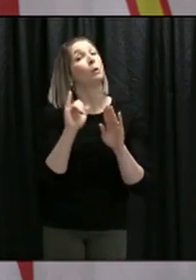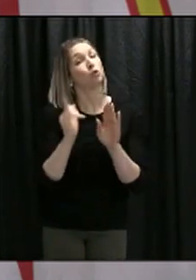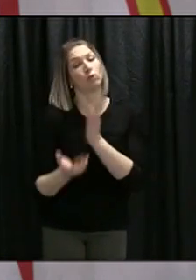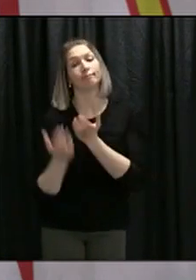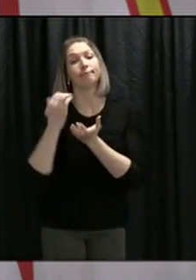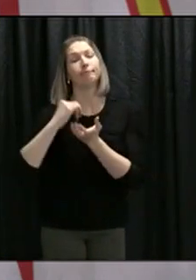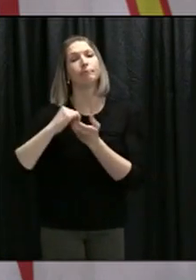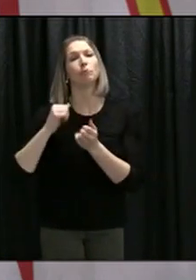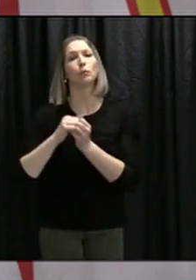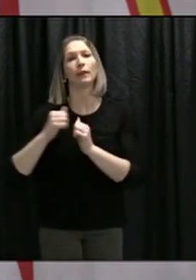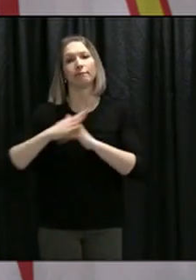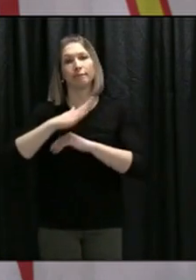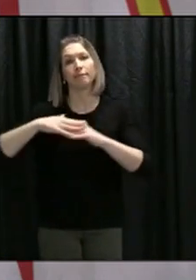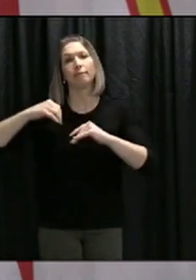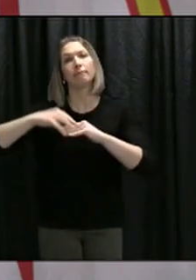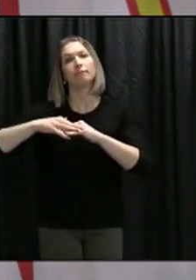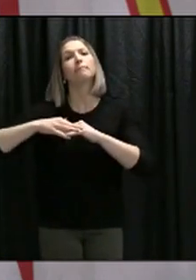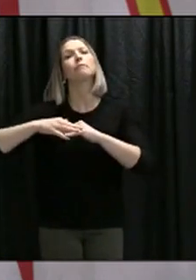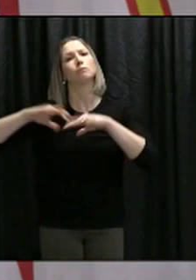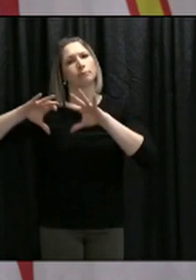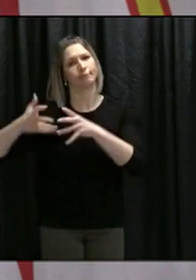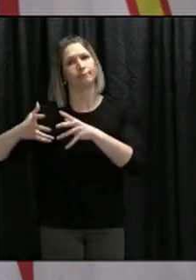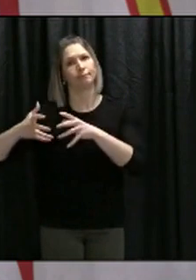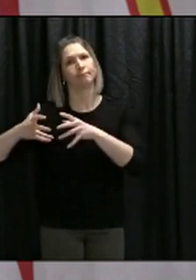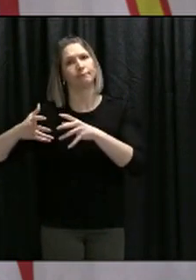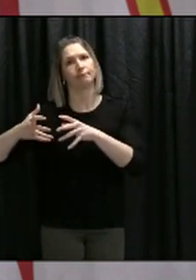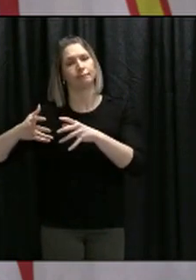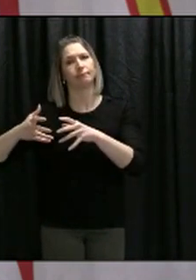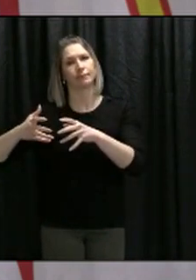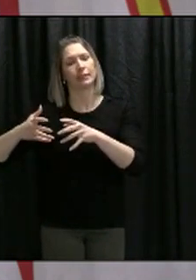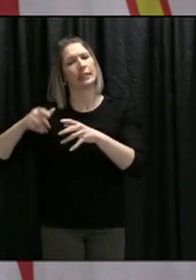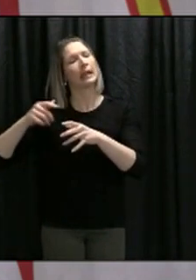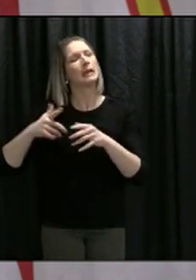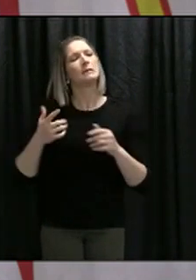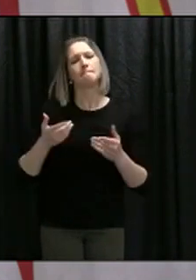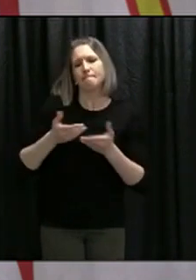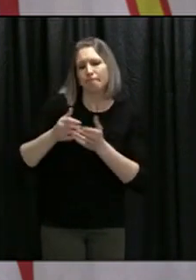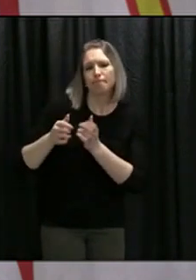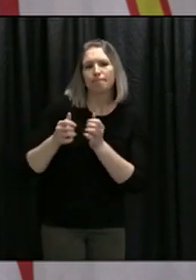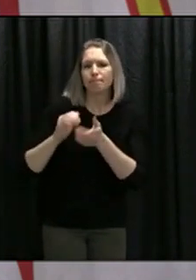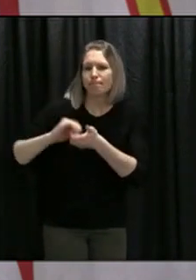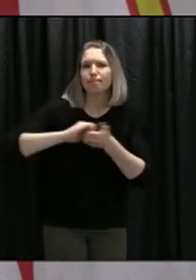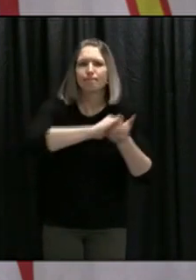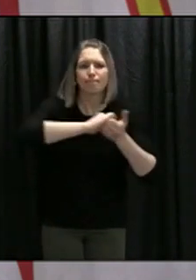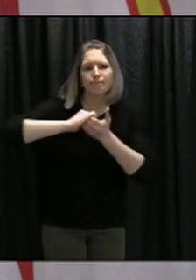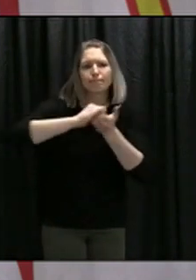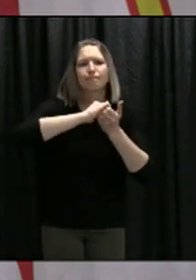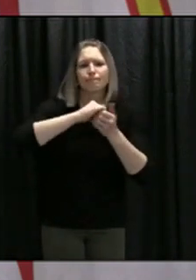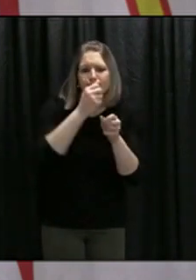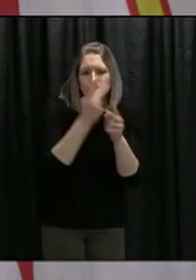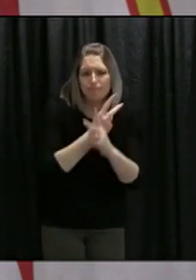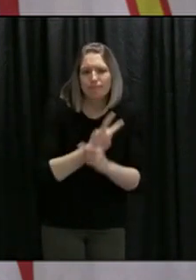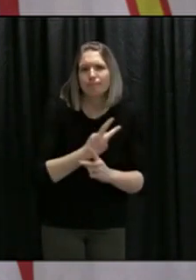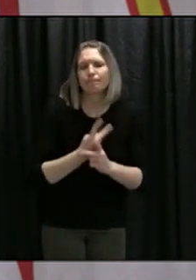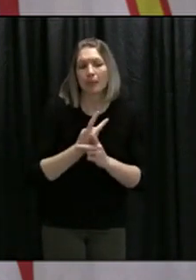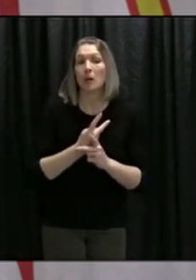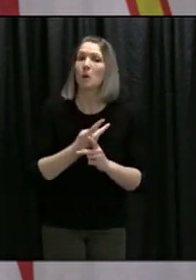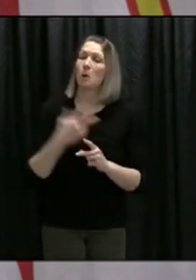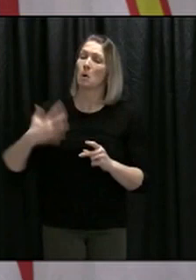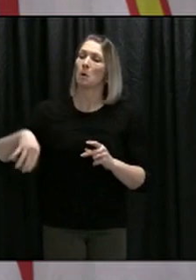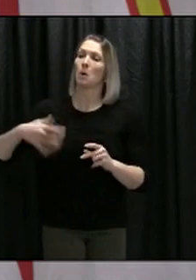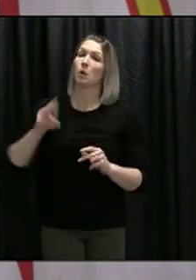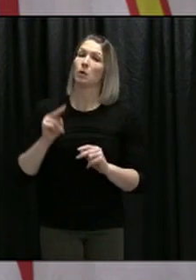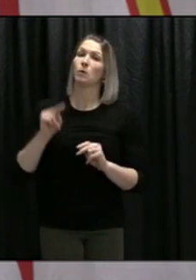tell us a lot about the impact of transmitted diseases or viruses and the impact that that could have on Indigenous